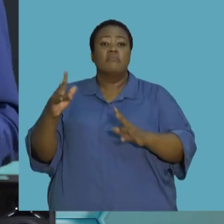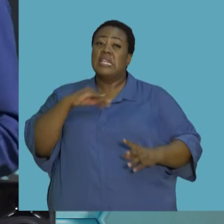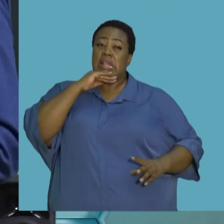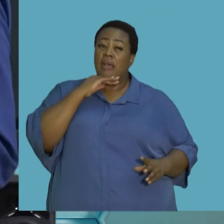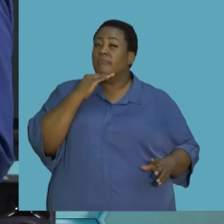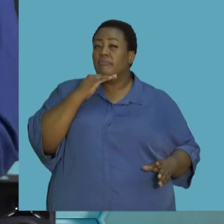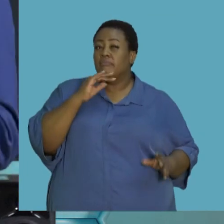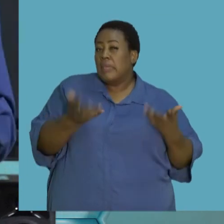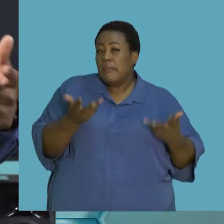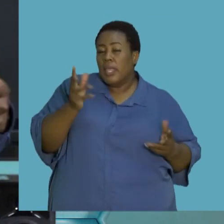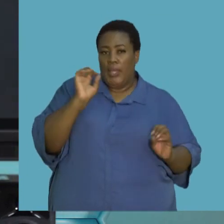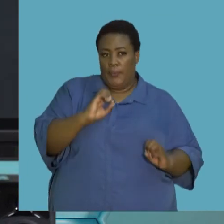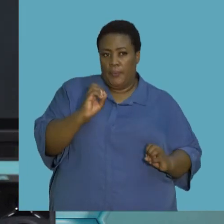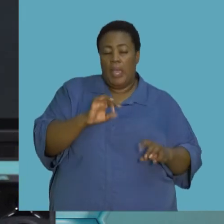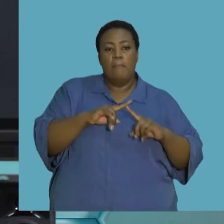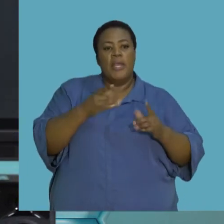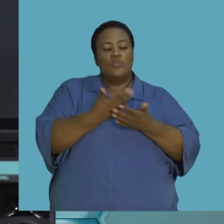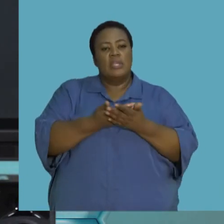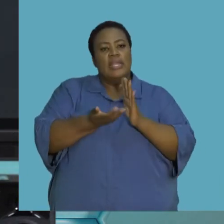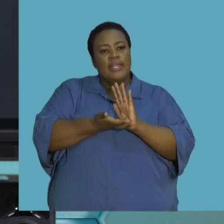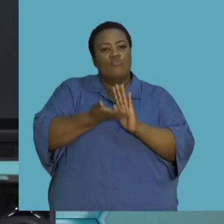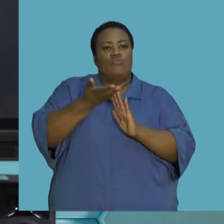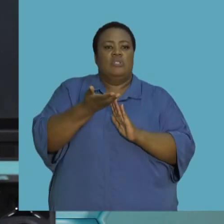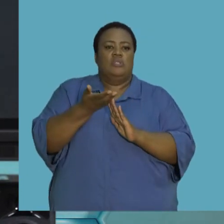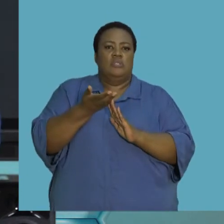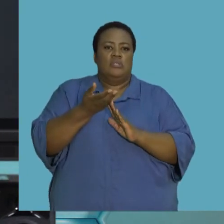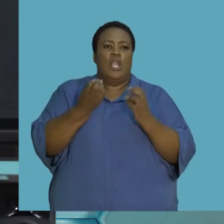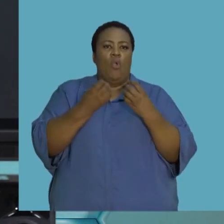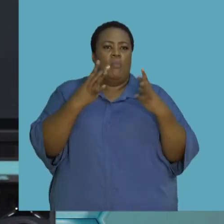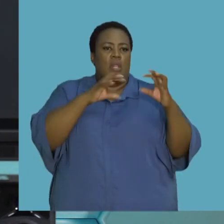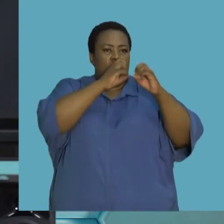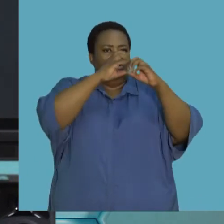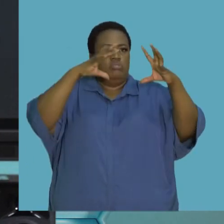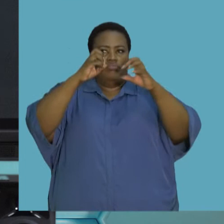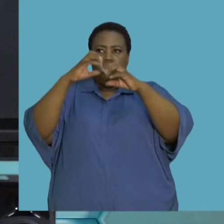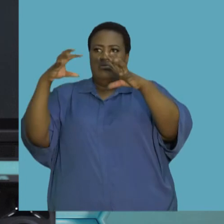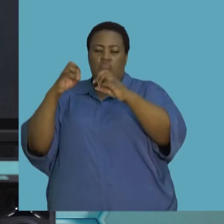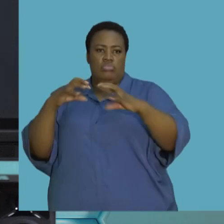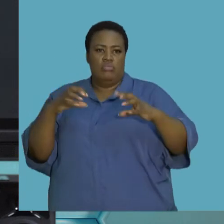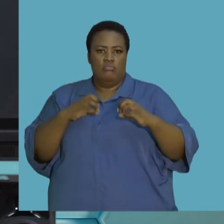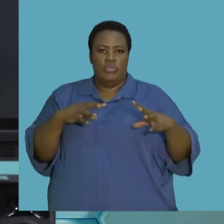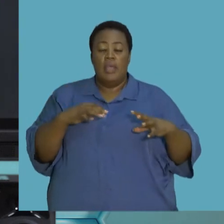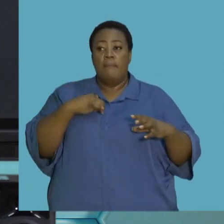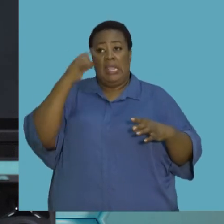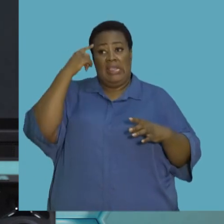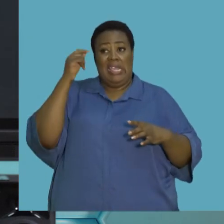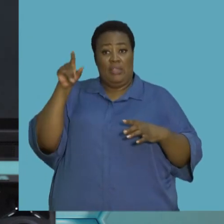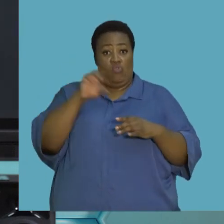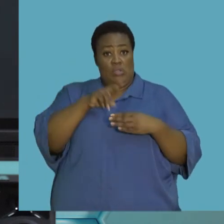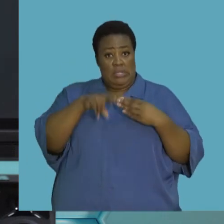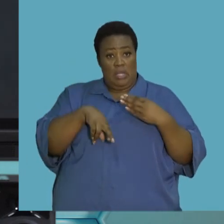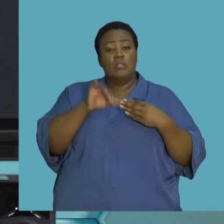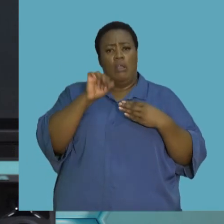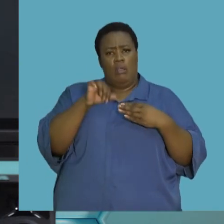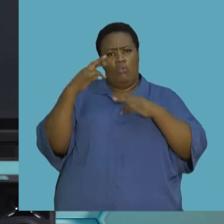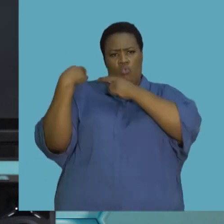Yes, it might not be consistent, it might not be enough, but we can increase the number of bubbles to give you more reliable results. So for me, I think